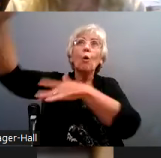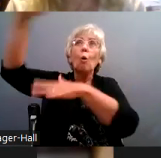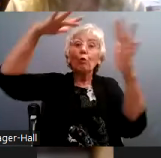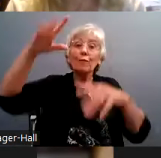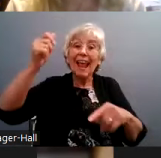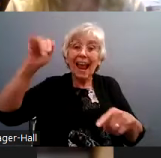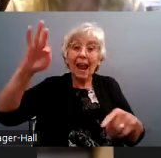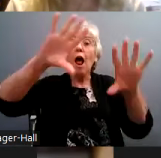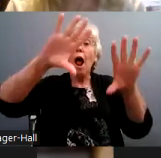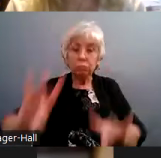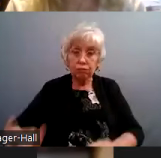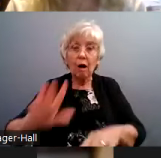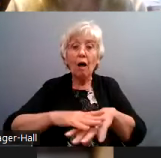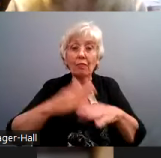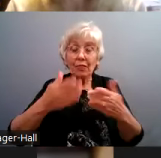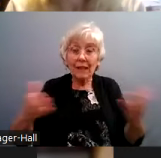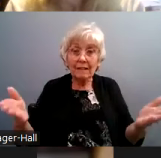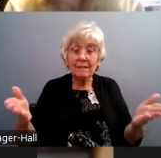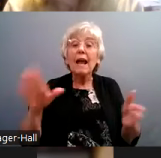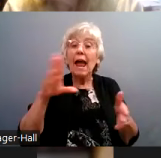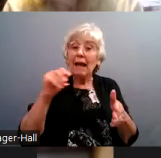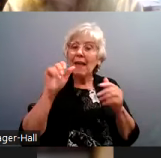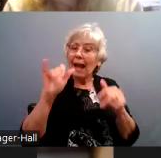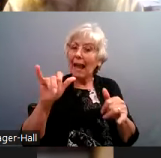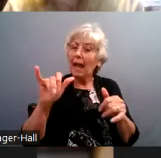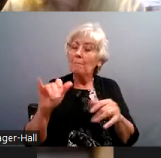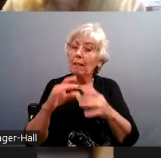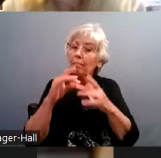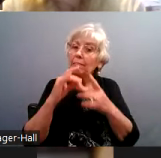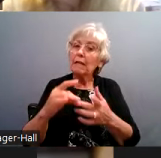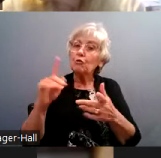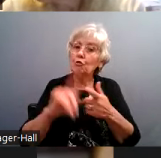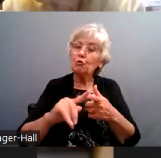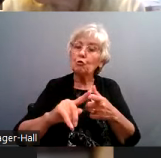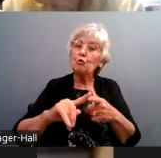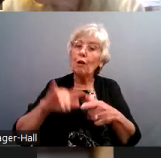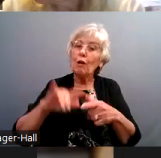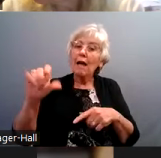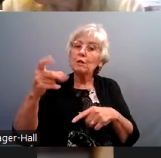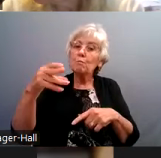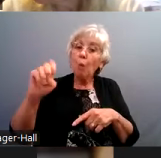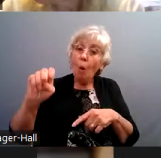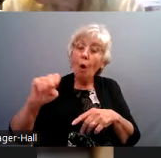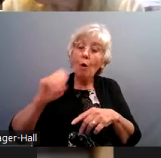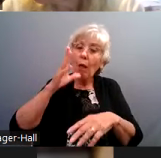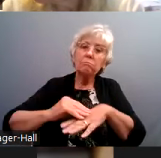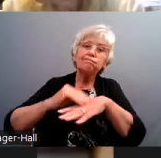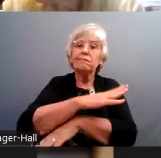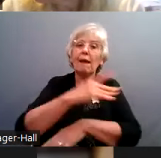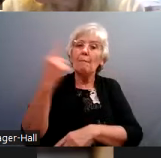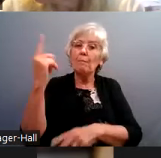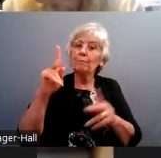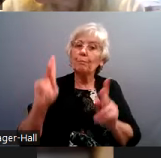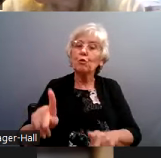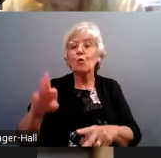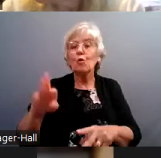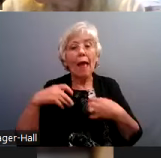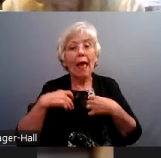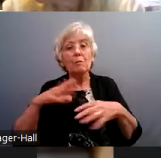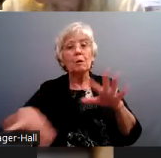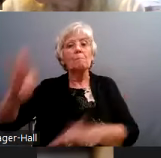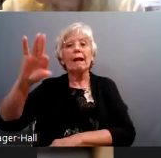things, and then that can be a source of that infected spore for someone to pick up. And like I mentioned,